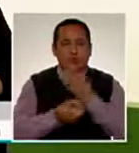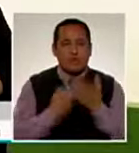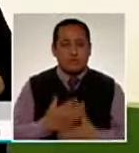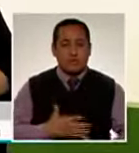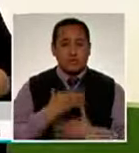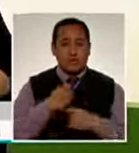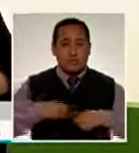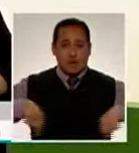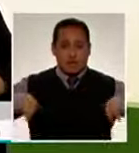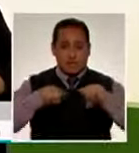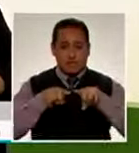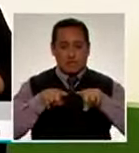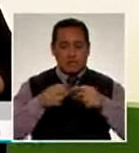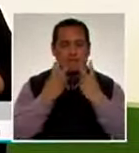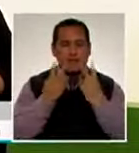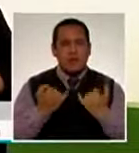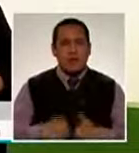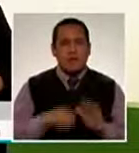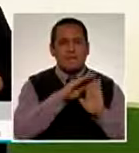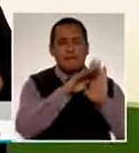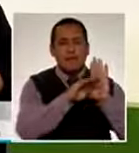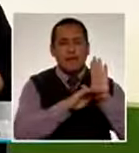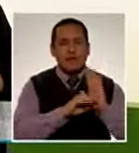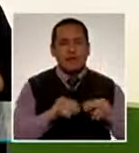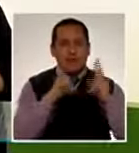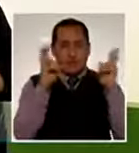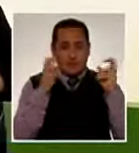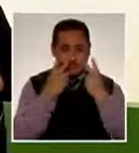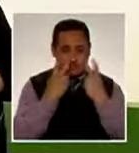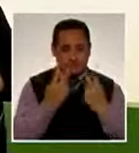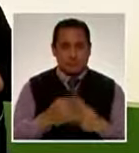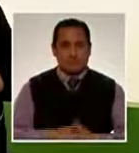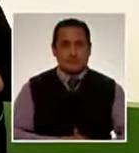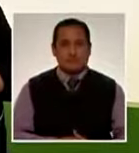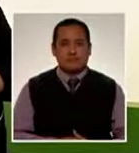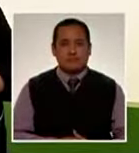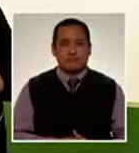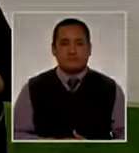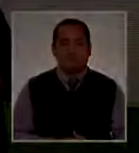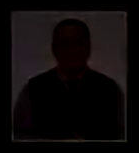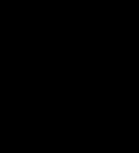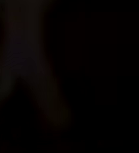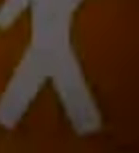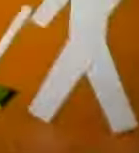information of great interest for all of you. Let's what we have for today in our titularies.